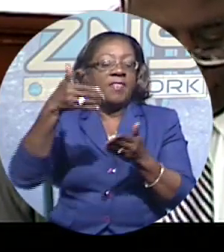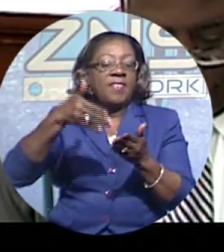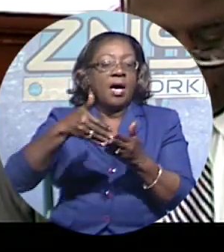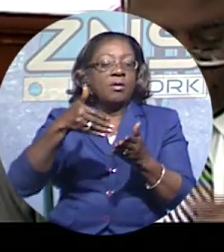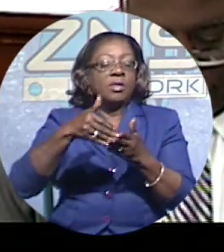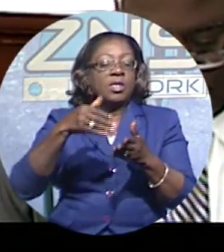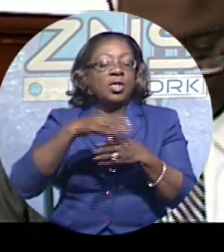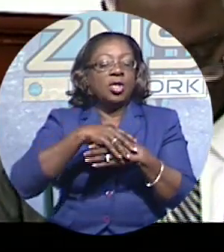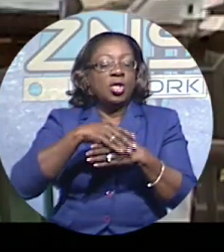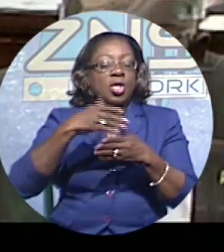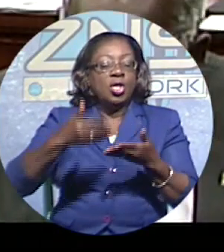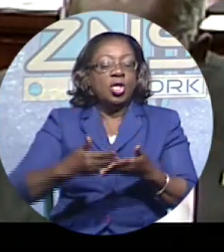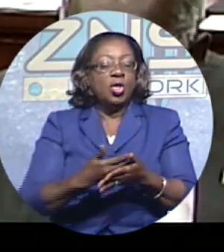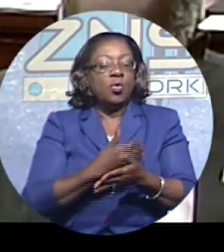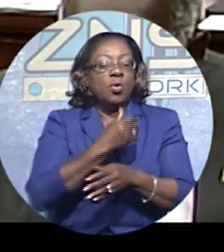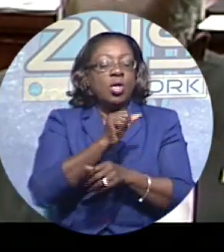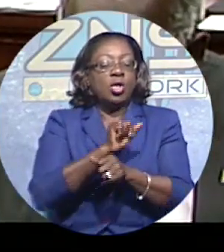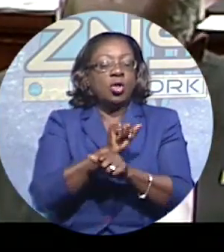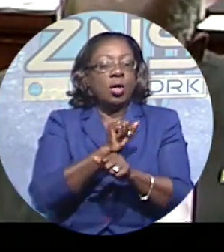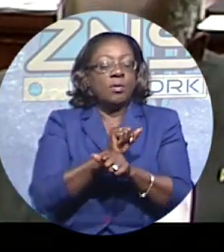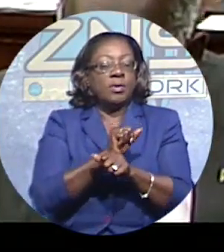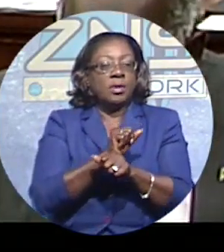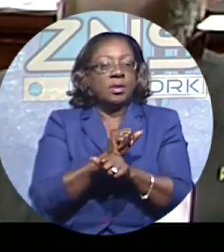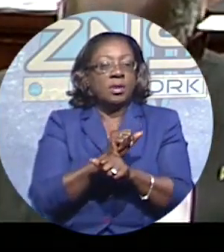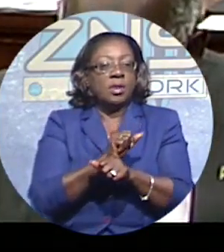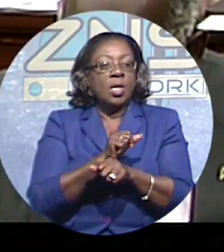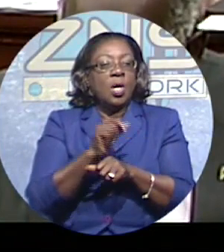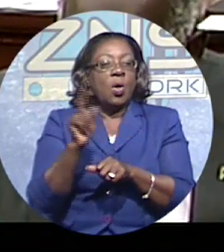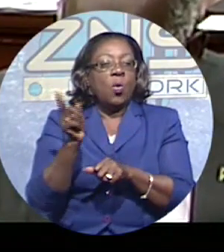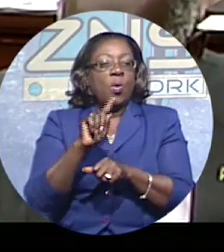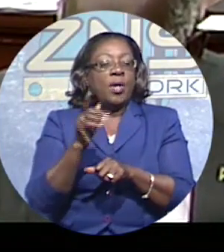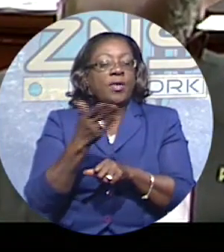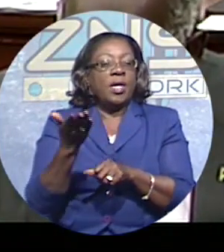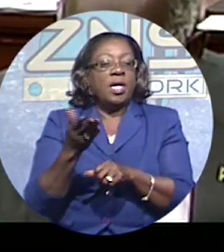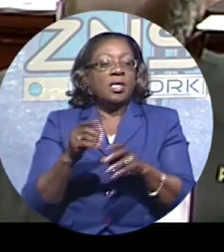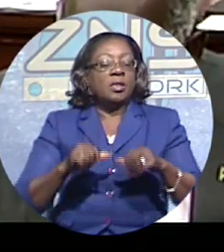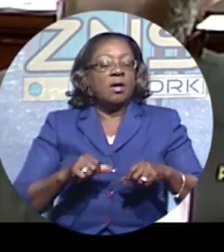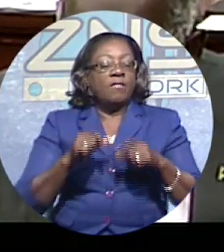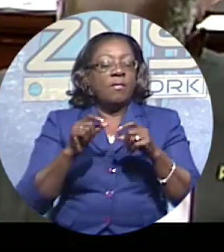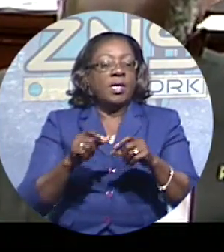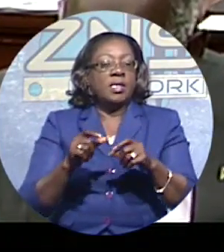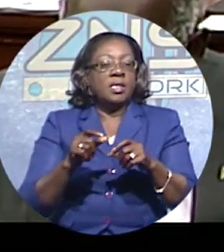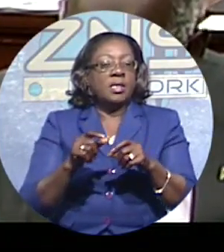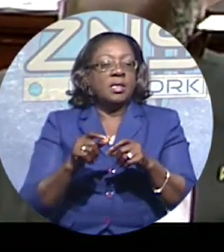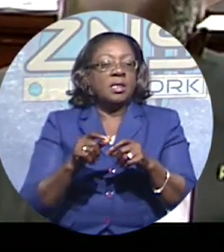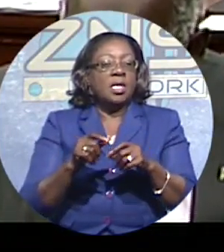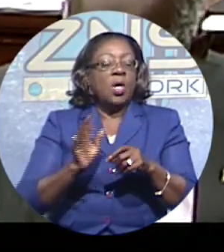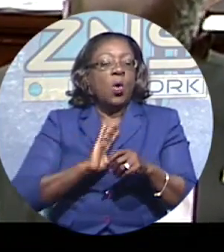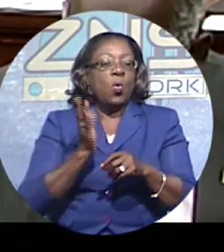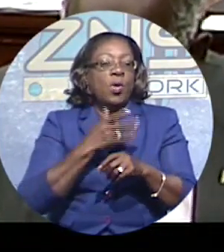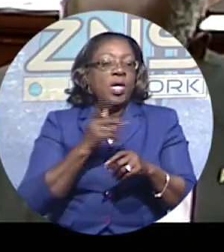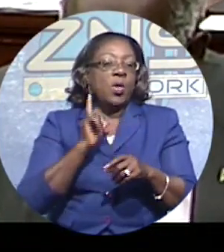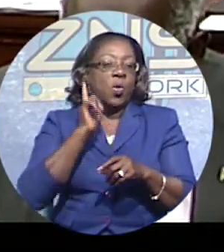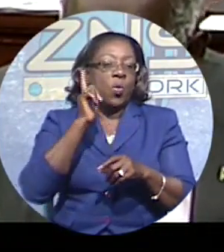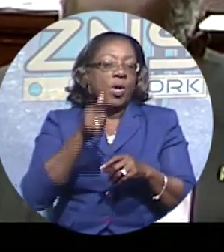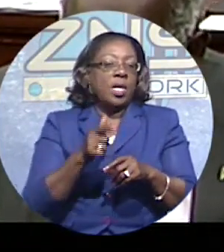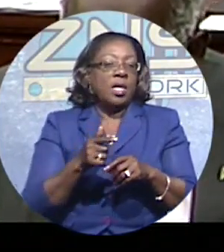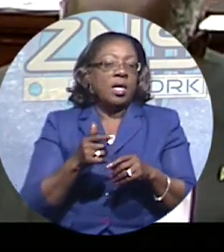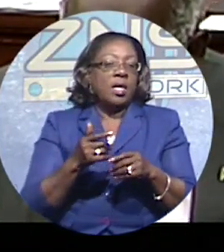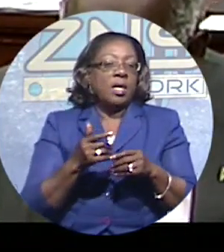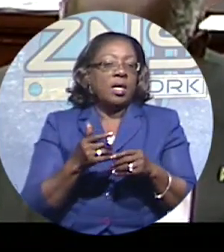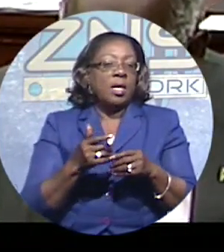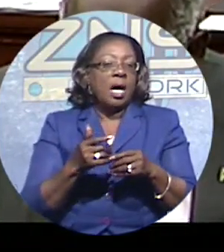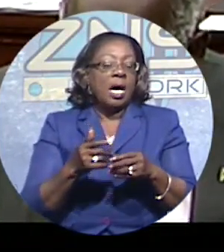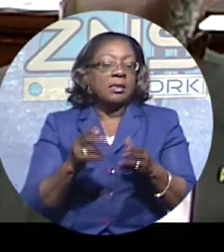5,000 new permanent jobs. Done. Where there is consternation, Mr. Speaker, we will obviously help them